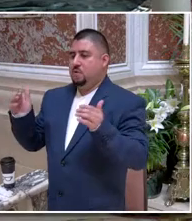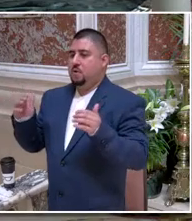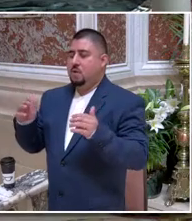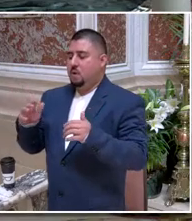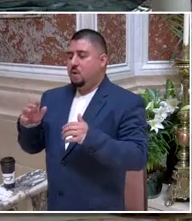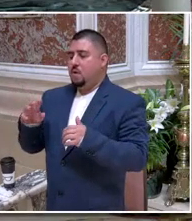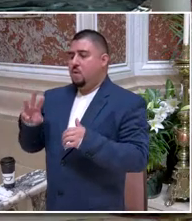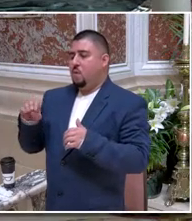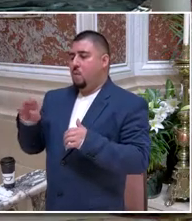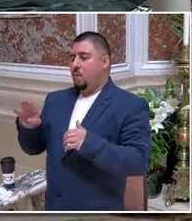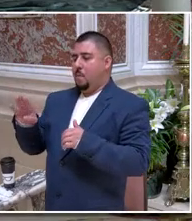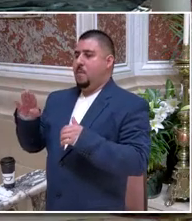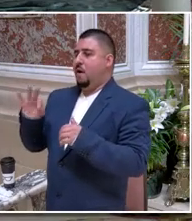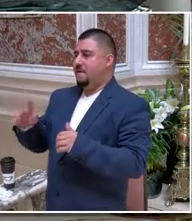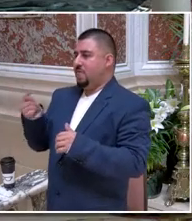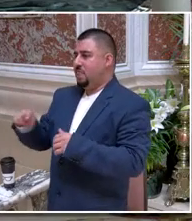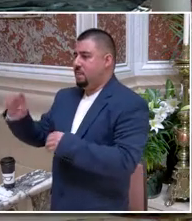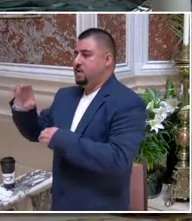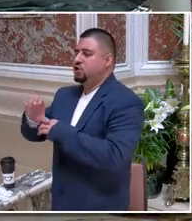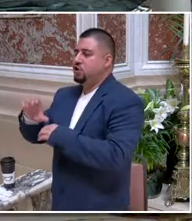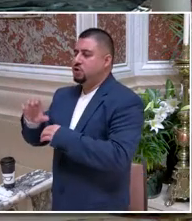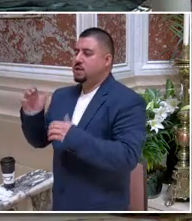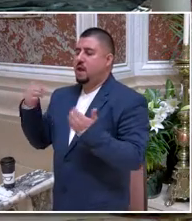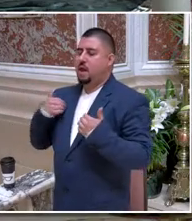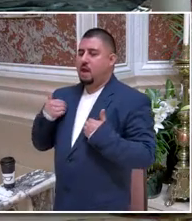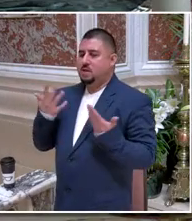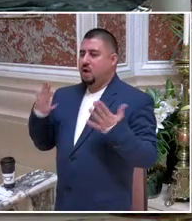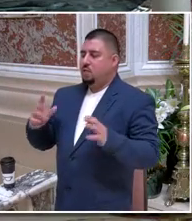womb of the church has brought